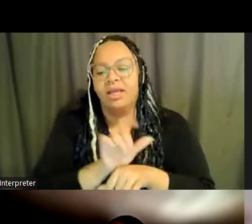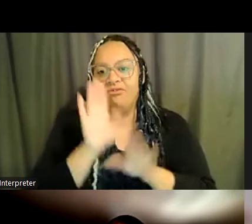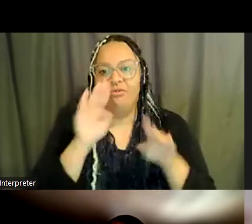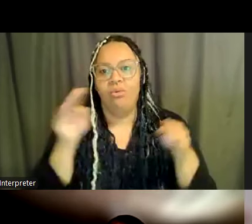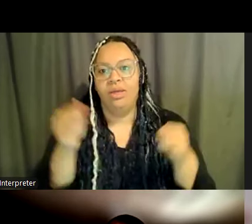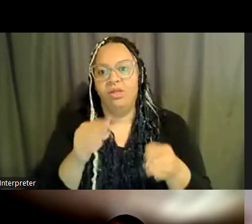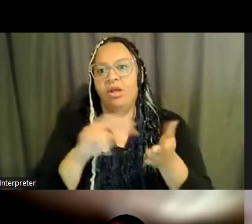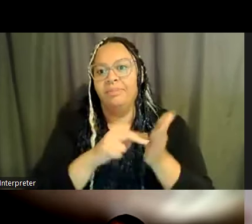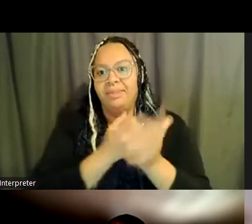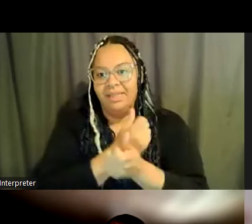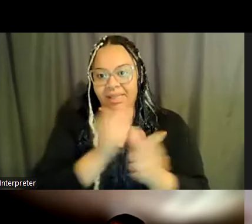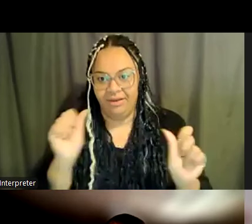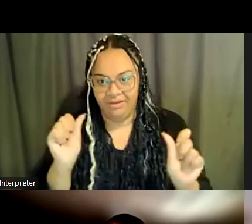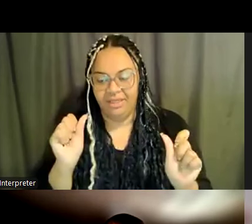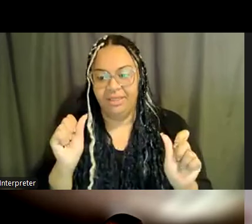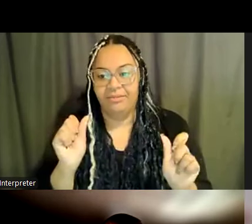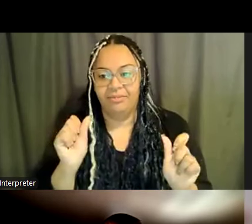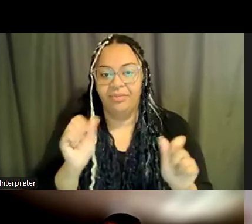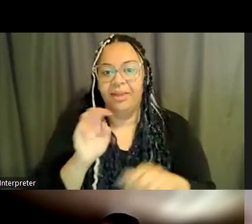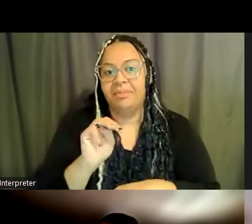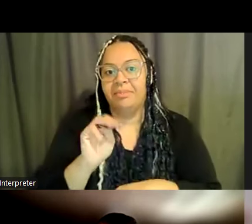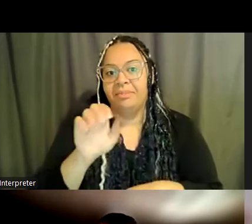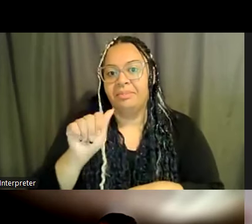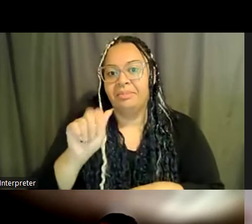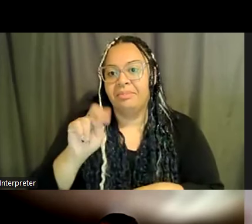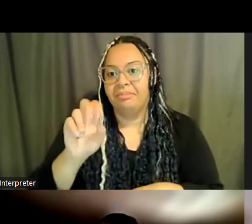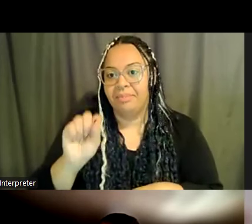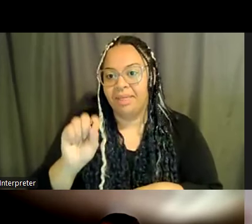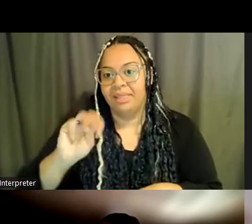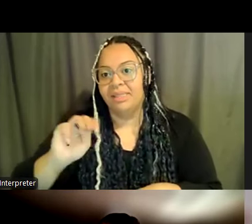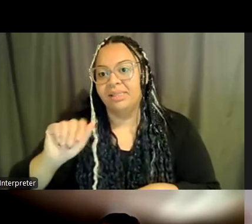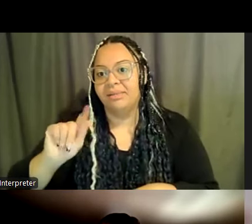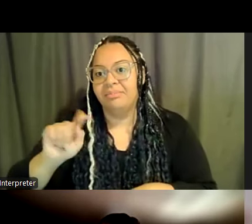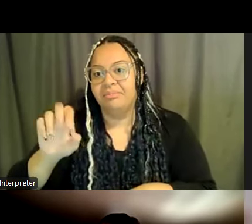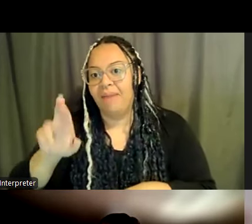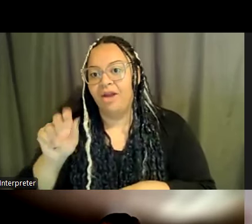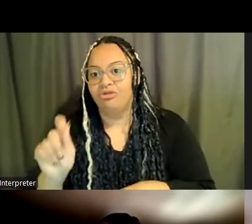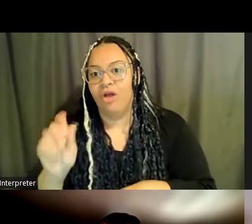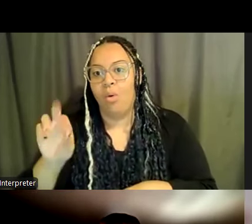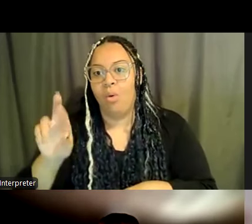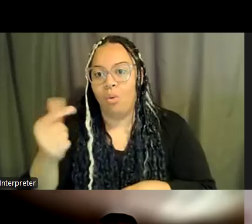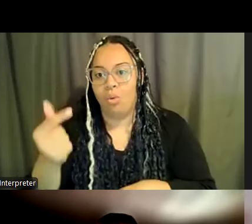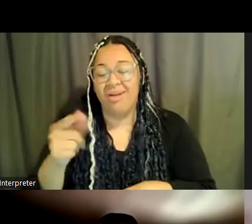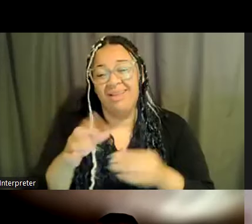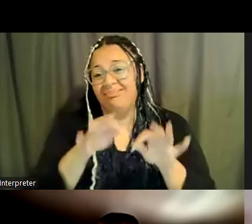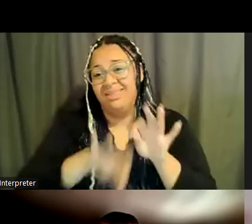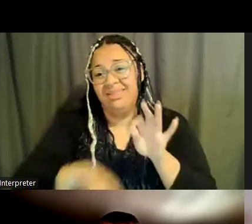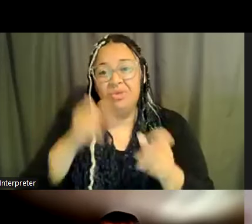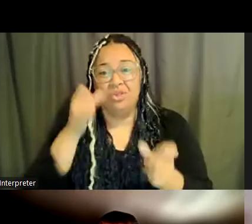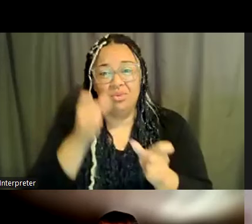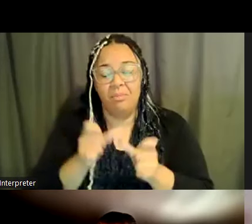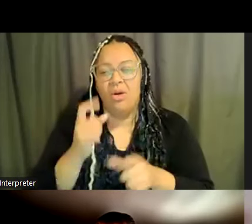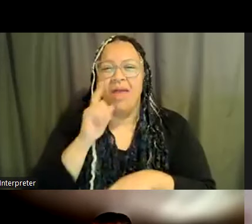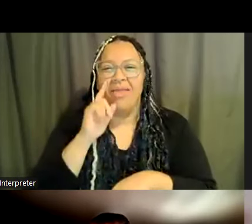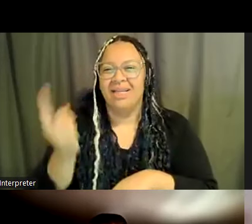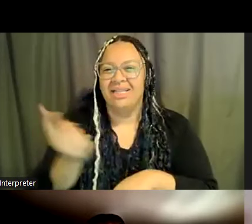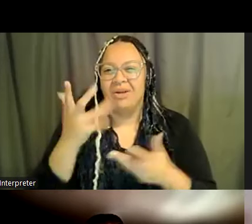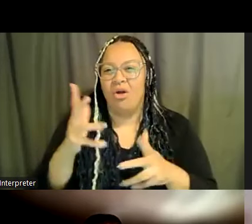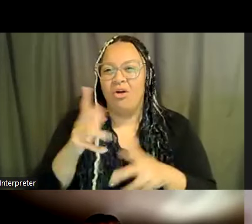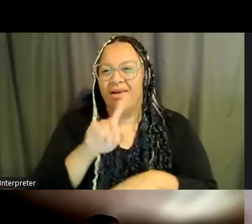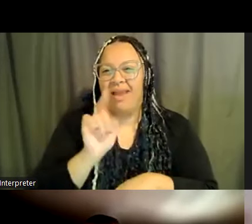Um, meansmatter.org, it's a simple website to remember. I think someone asked already, are you going to share the slides with us?